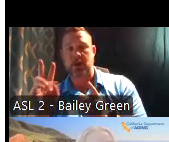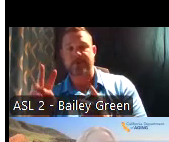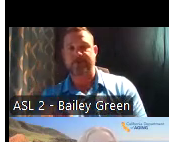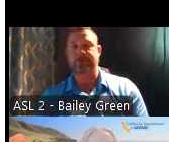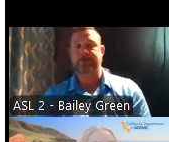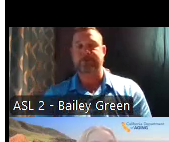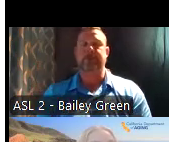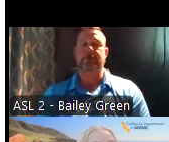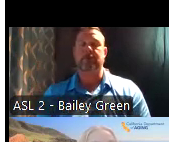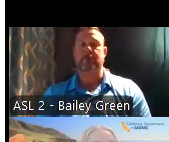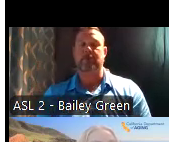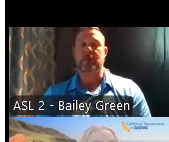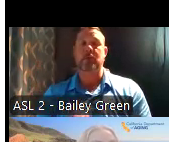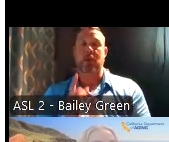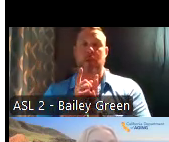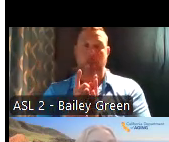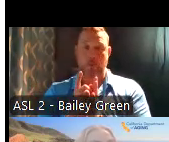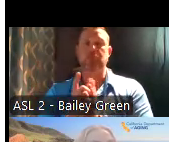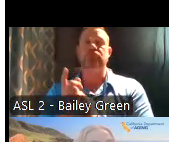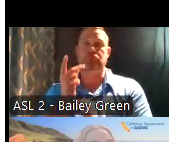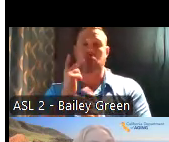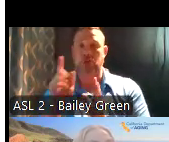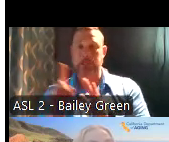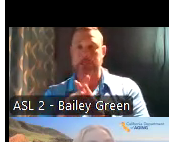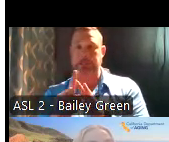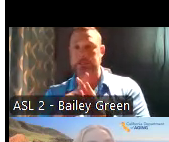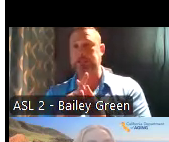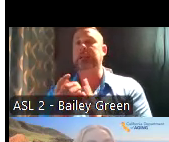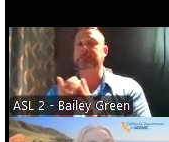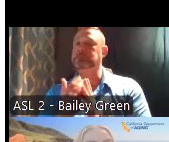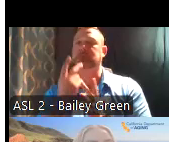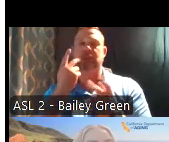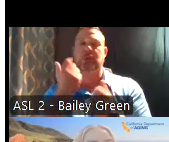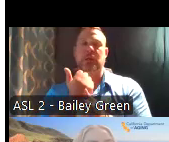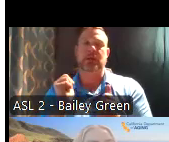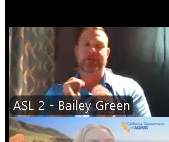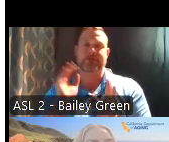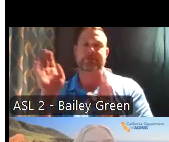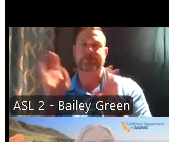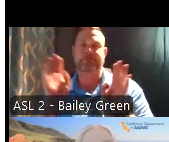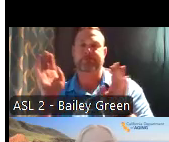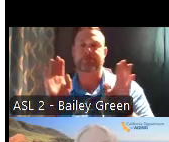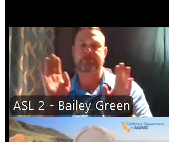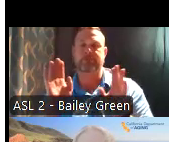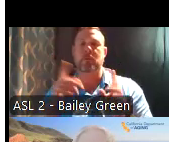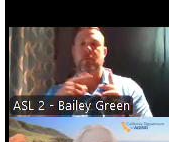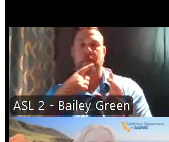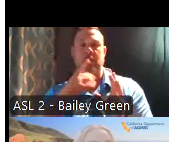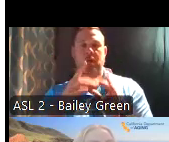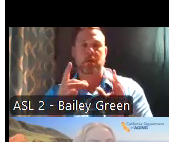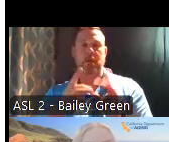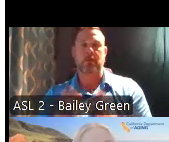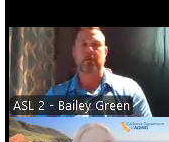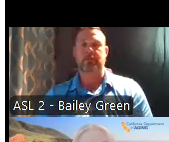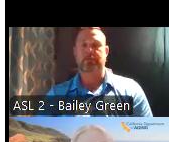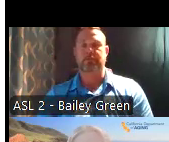aging.ca.gov. So I'll take a moment to look at the attendee list and see if anybody has their hand raised to do public comment at this